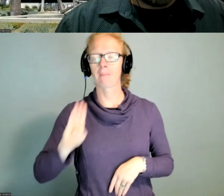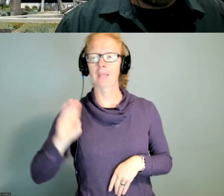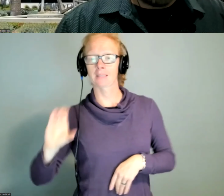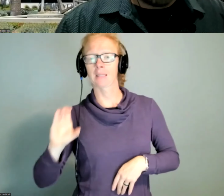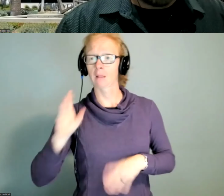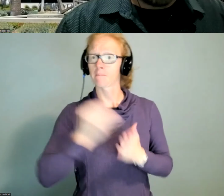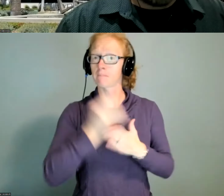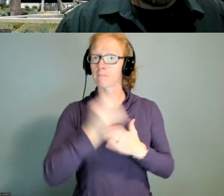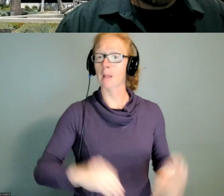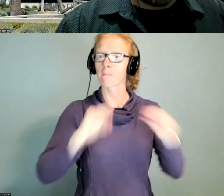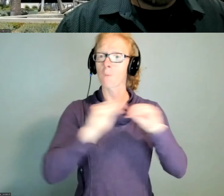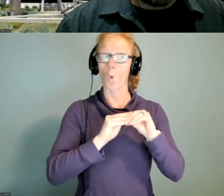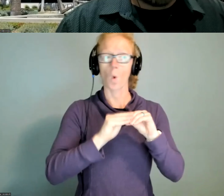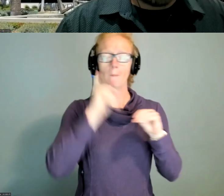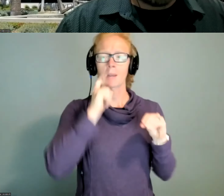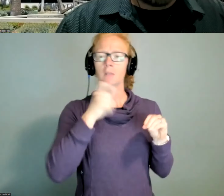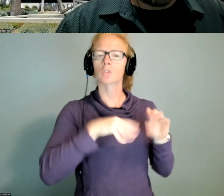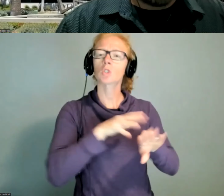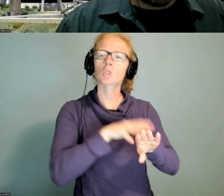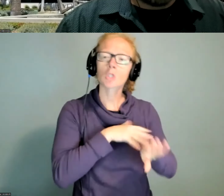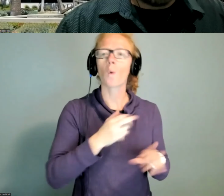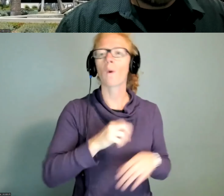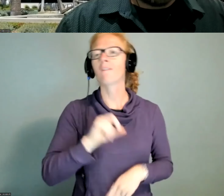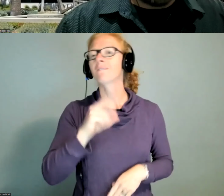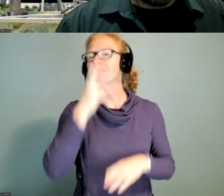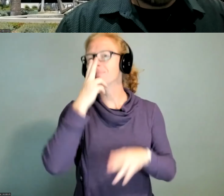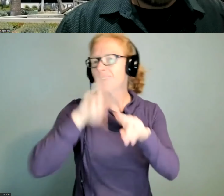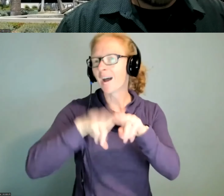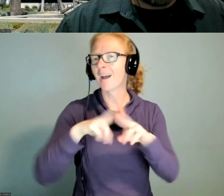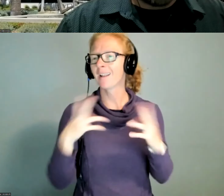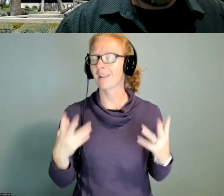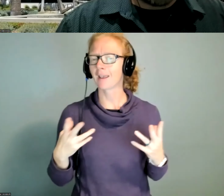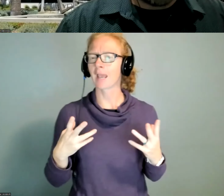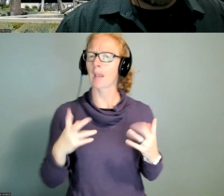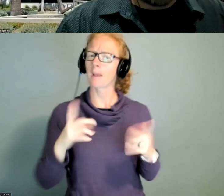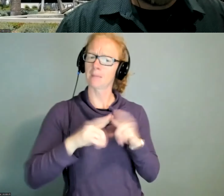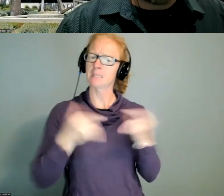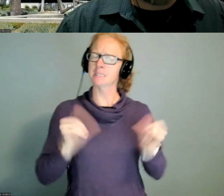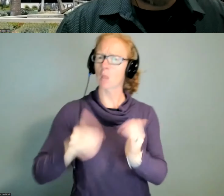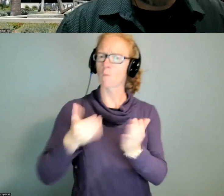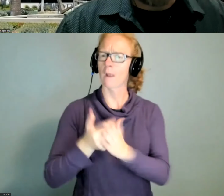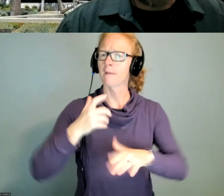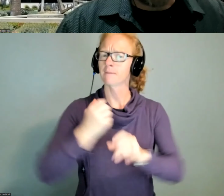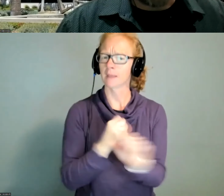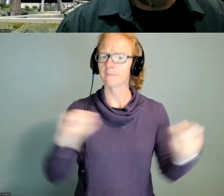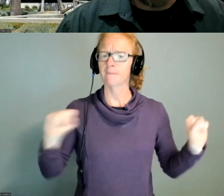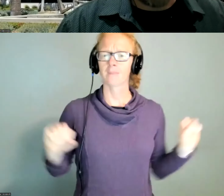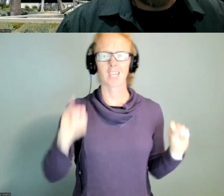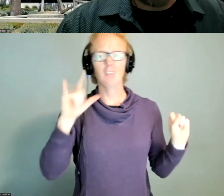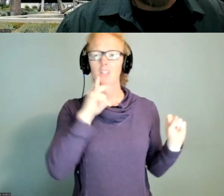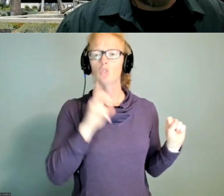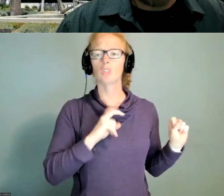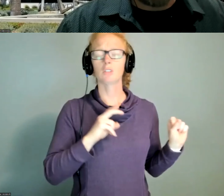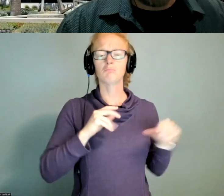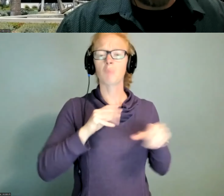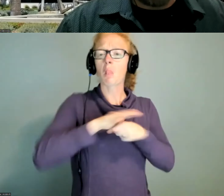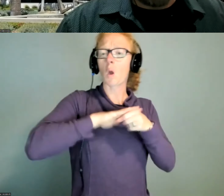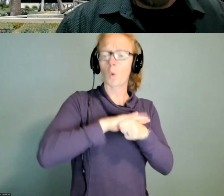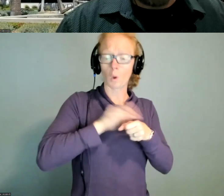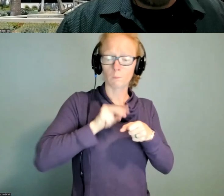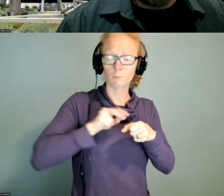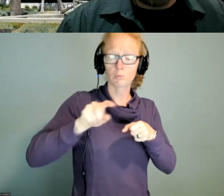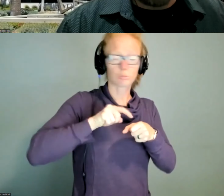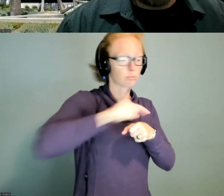they're slow, they're fun, and they get you where you need to go if you're just doing your errands. So we think this